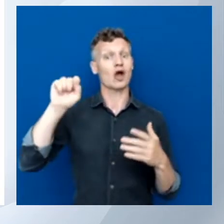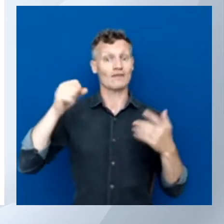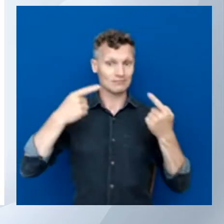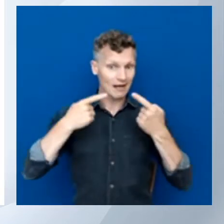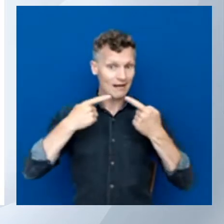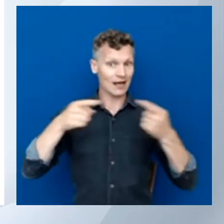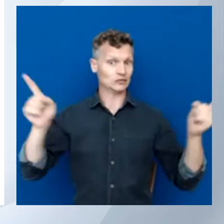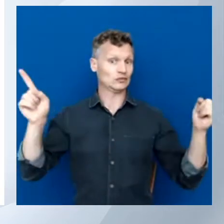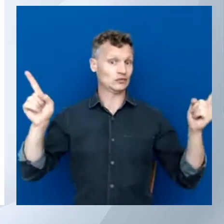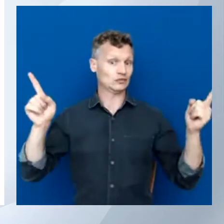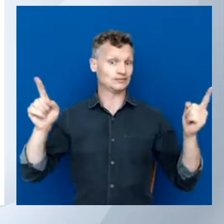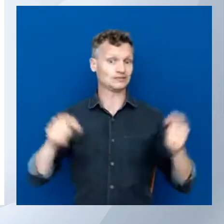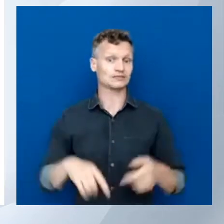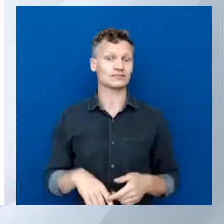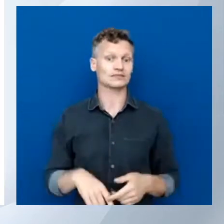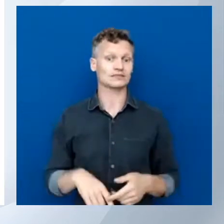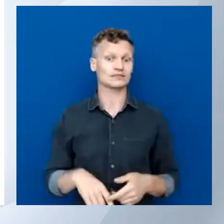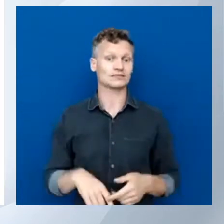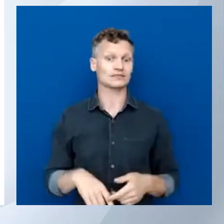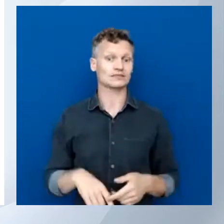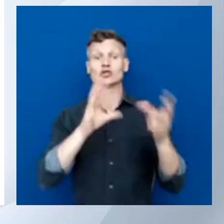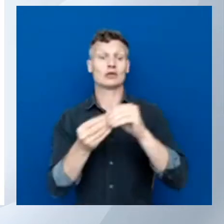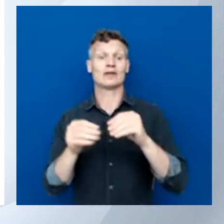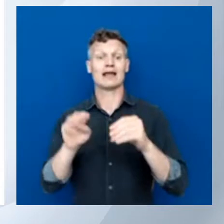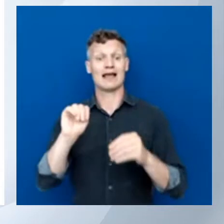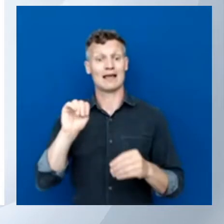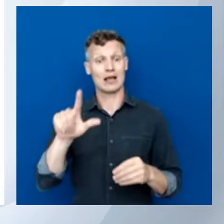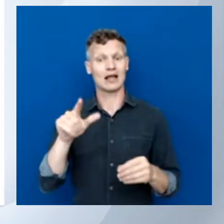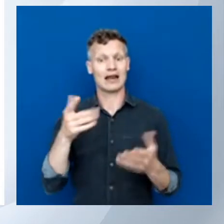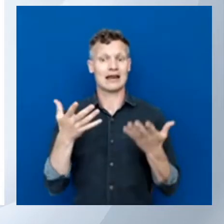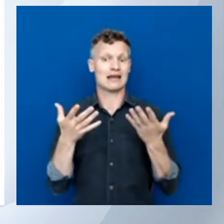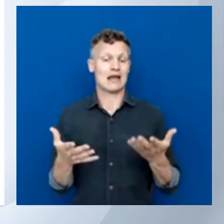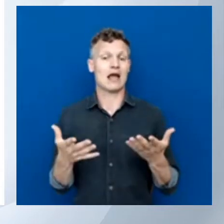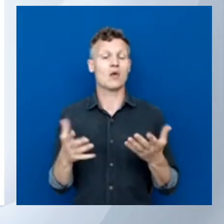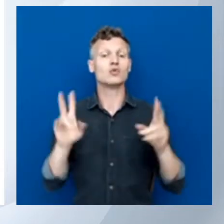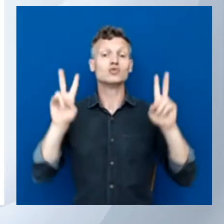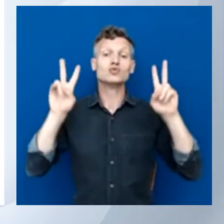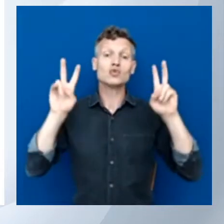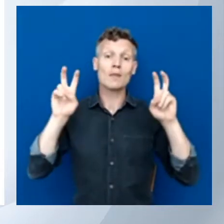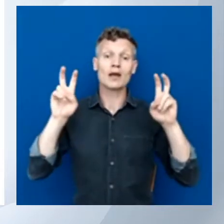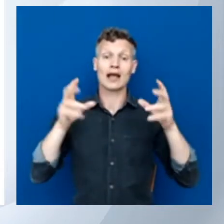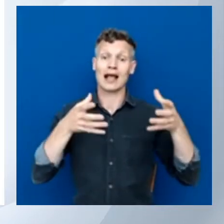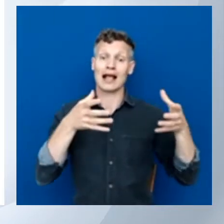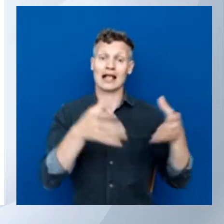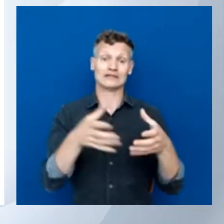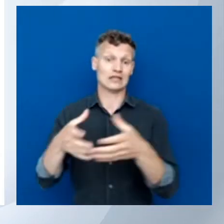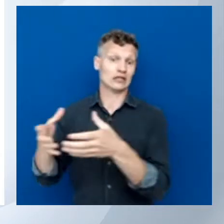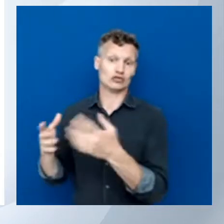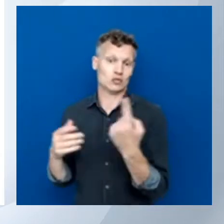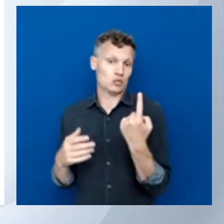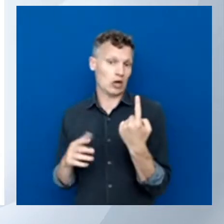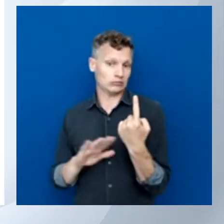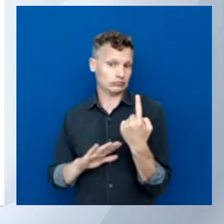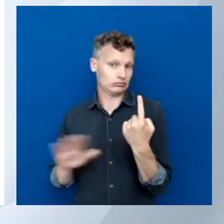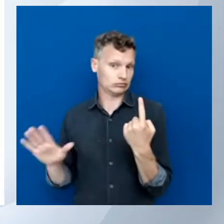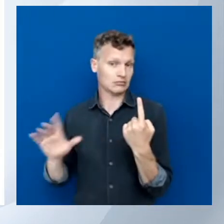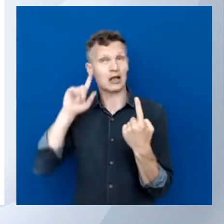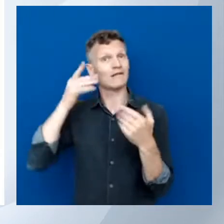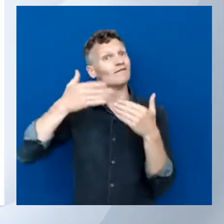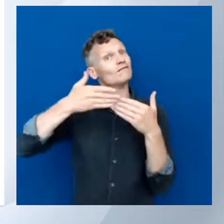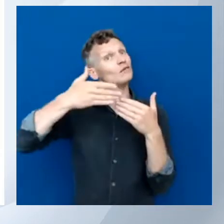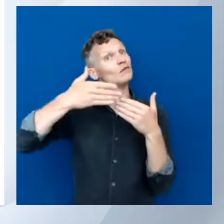topic classification, but it is planned that the repo would include other NLP scenarios as